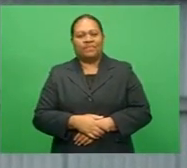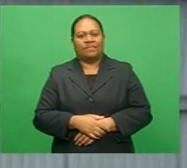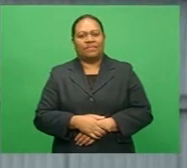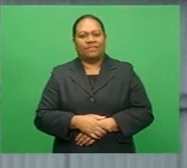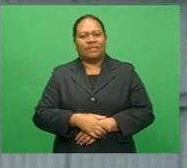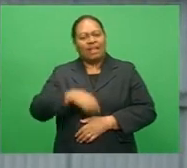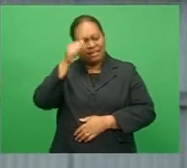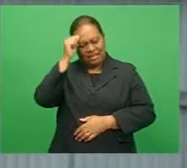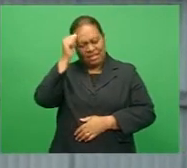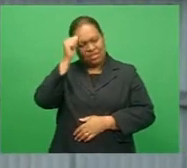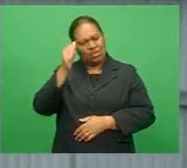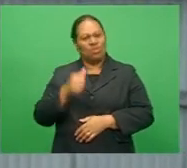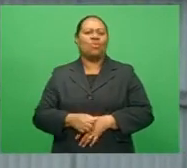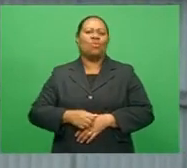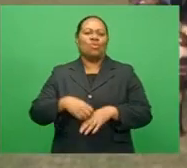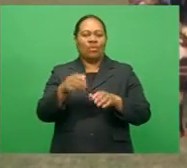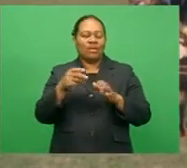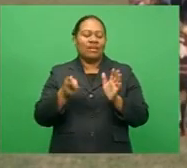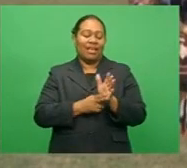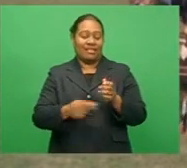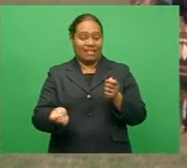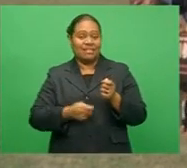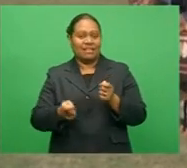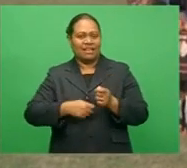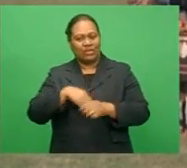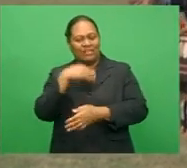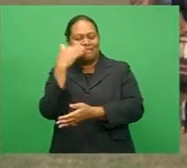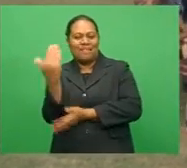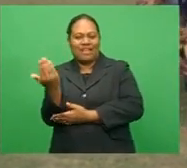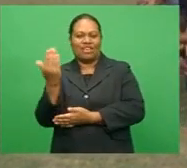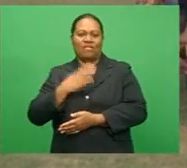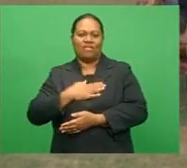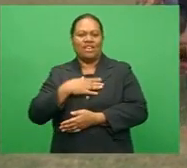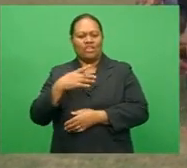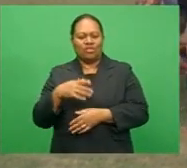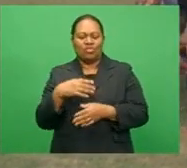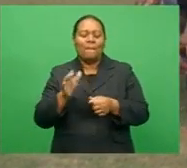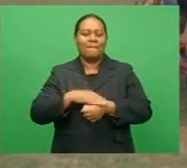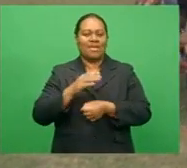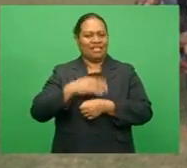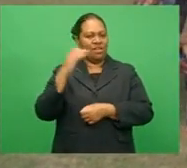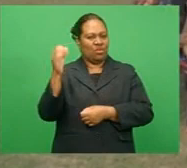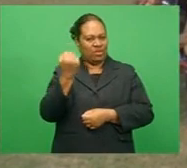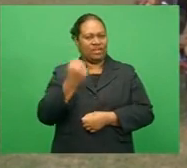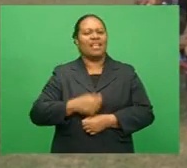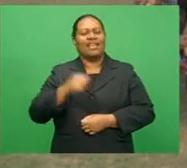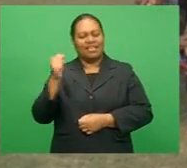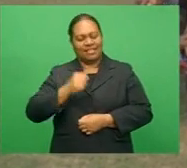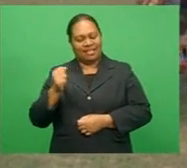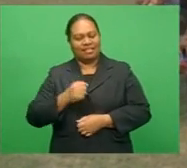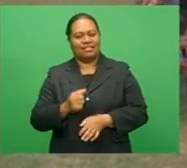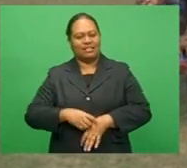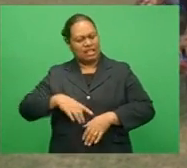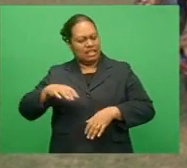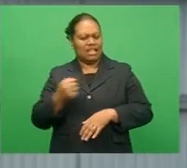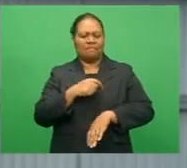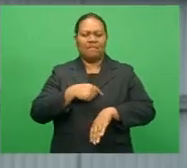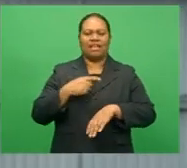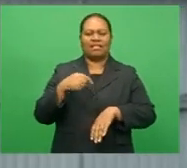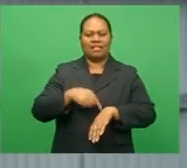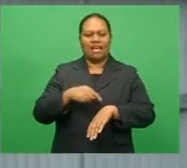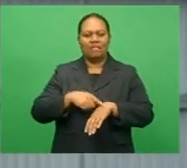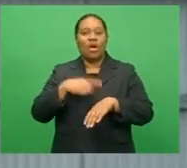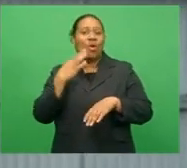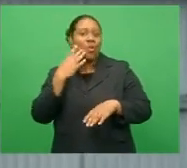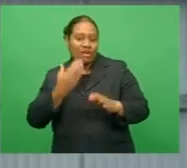I knew the Bonua and the team was relying on me to convert the kick and give us the win. I knew I was at stake and I took my time, and when the conversion